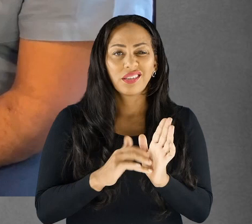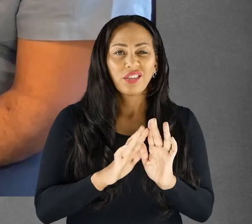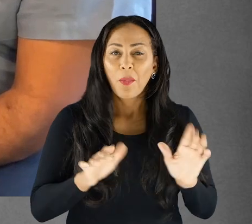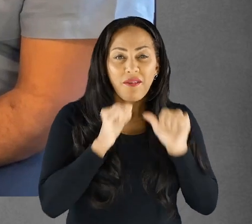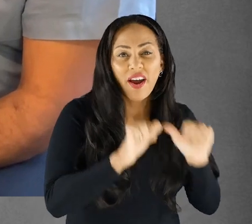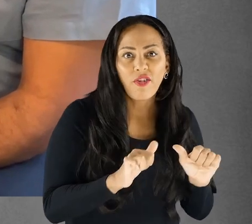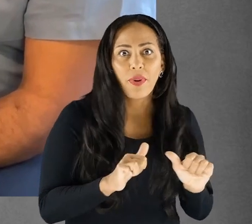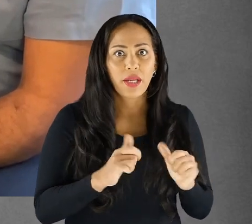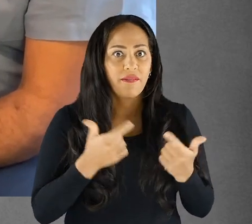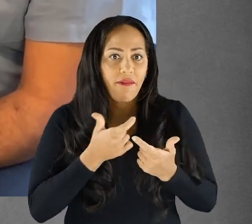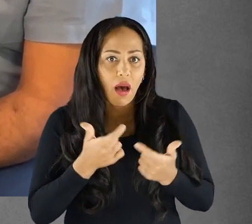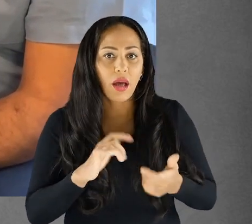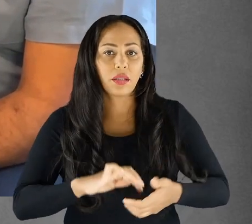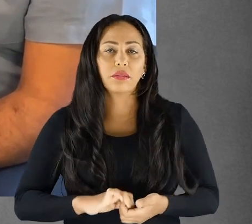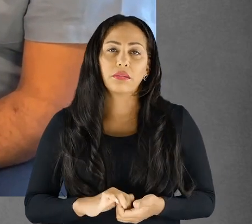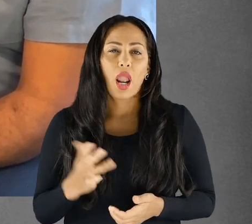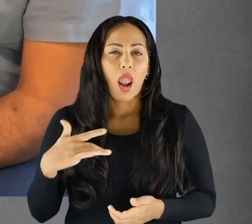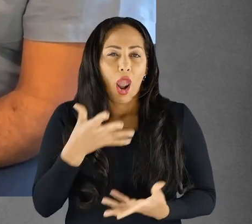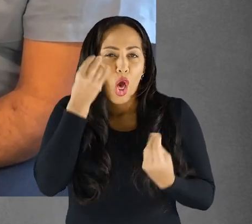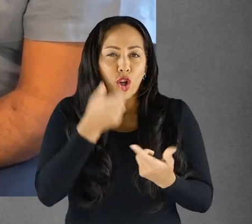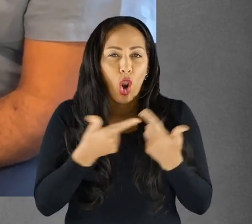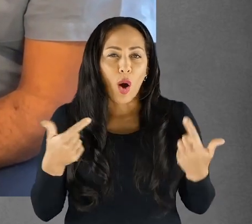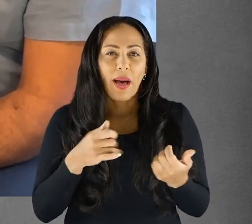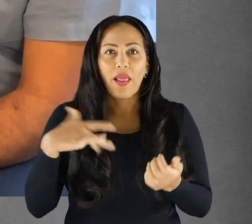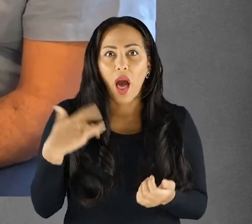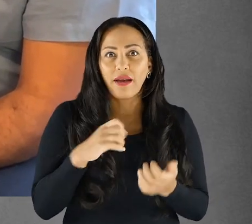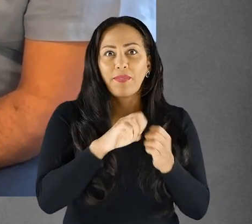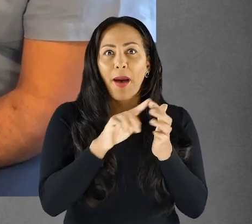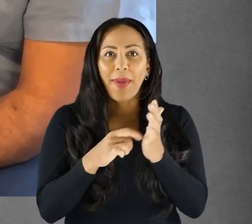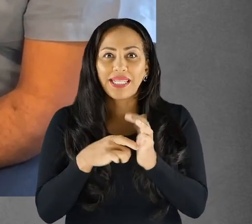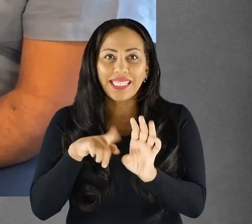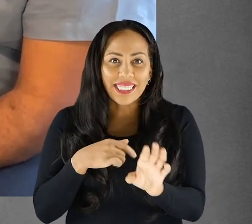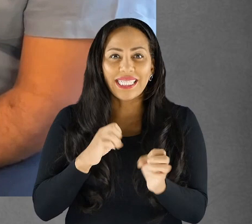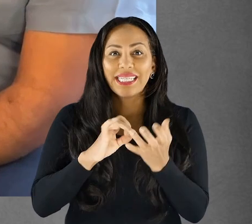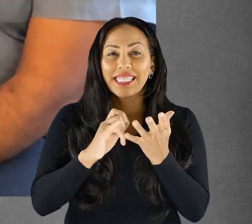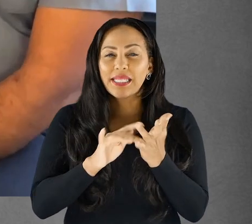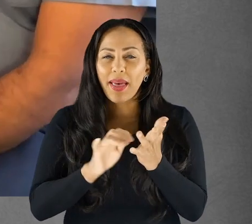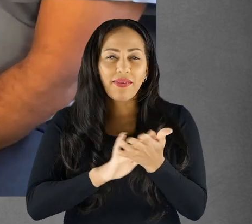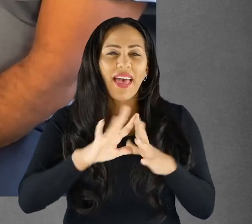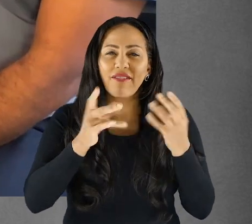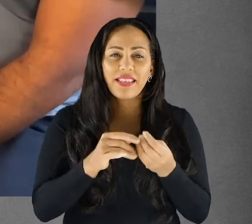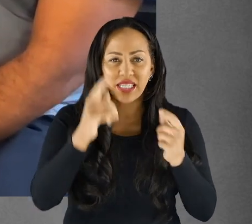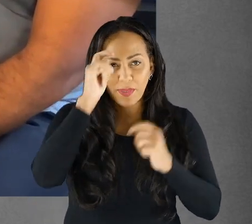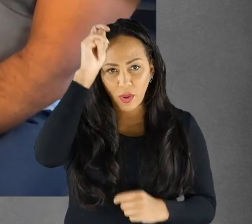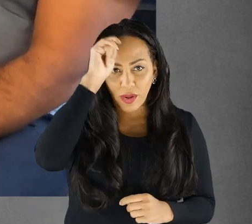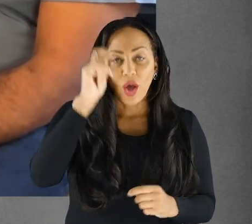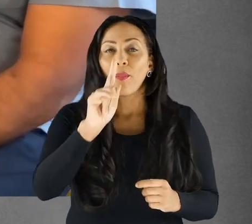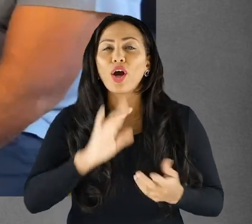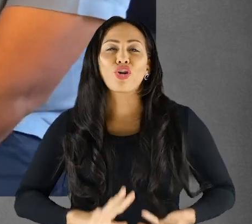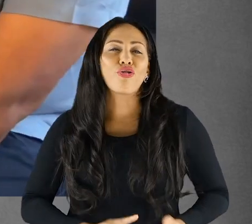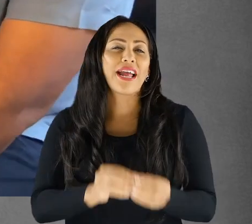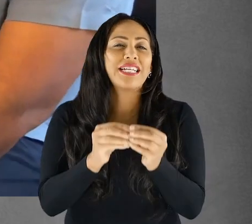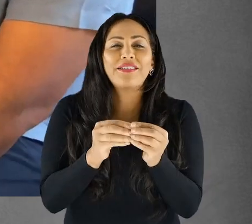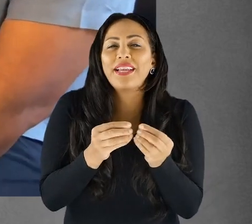jazz, which is not my favourite, but it's fun. Some of it's great. I've learned so much through the lives of Bessie Smith, and everything's